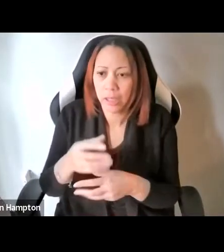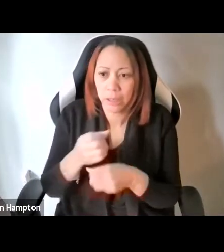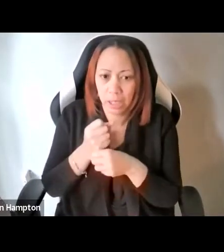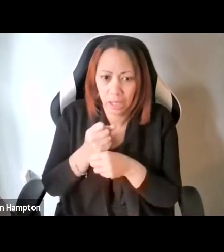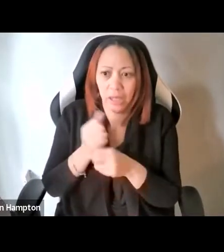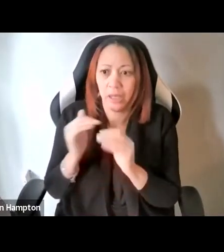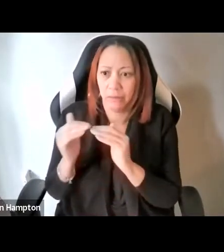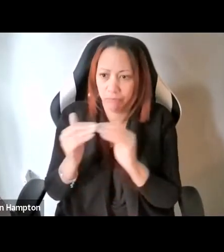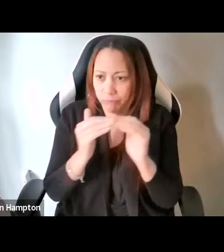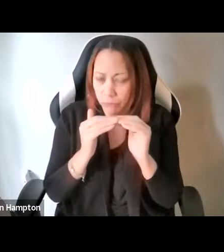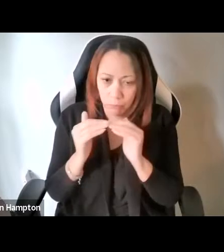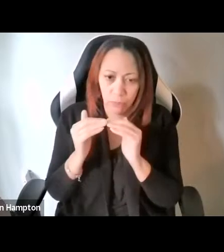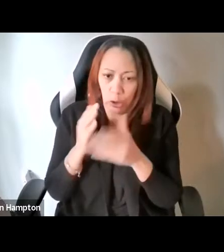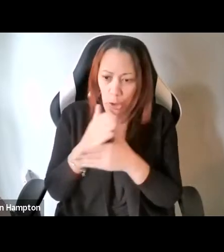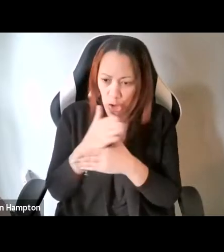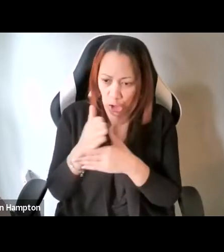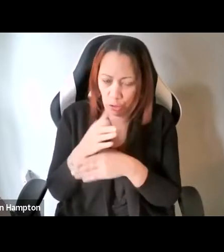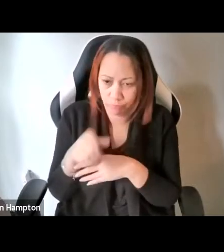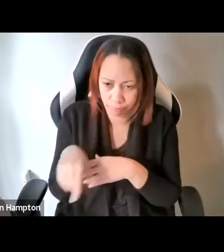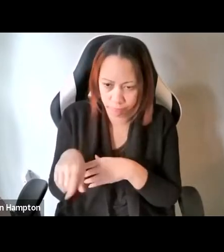of